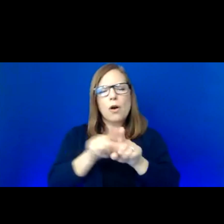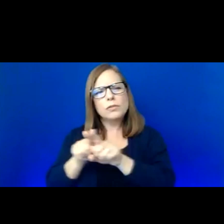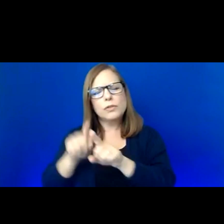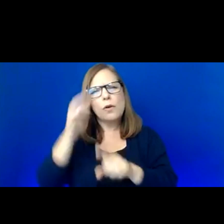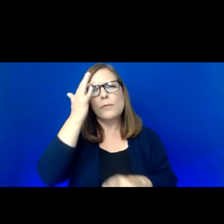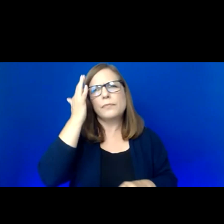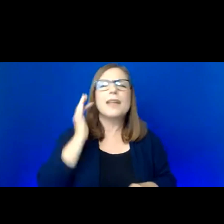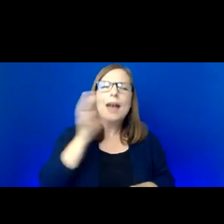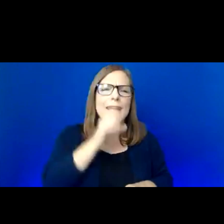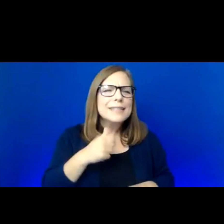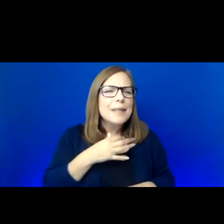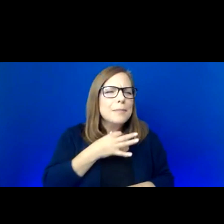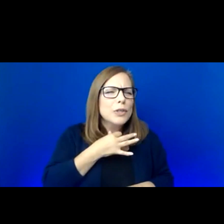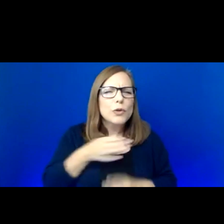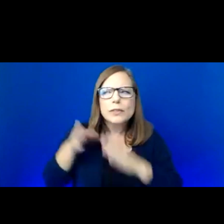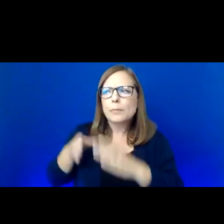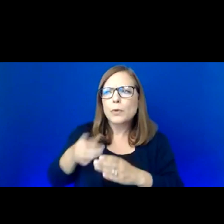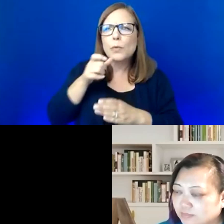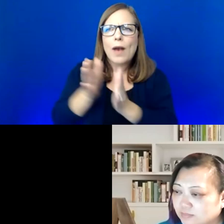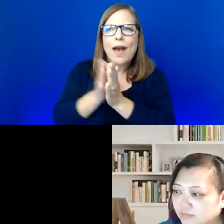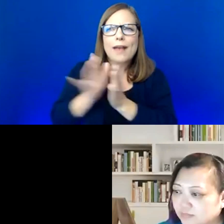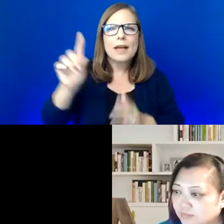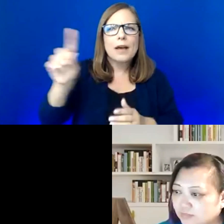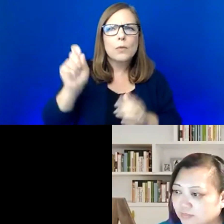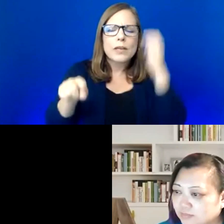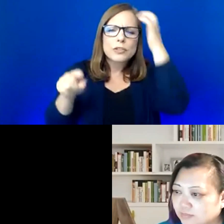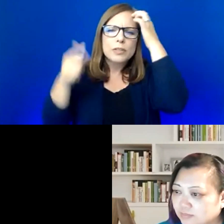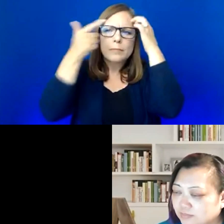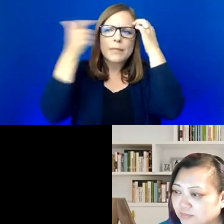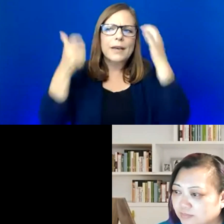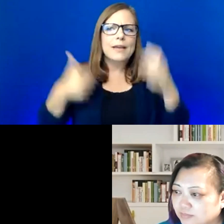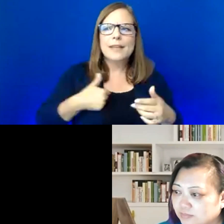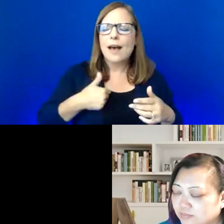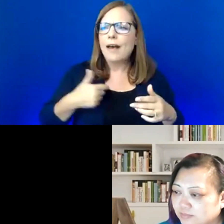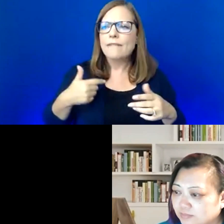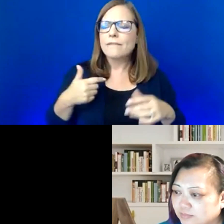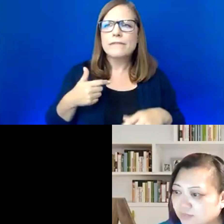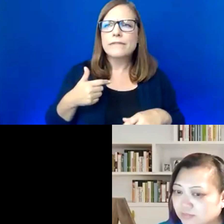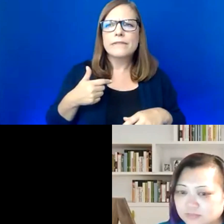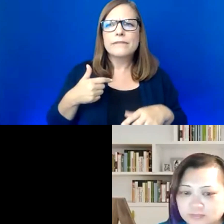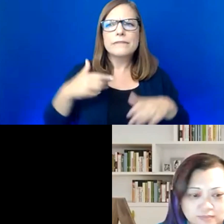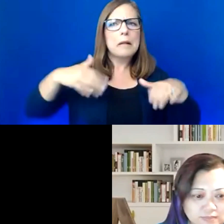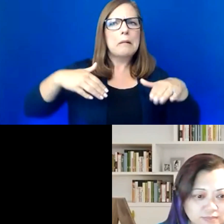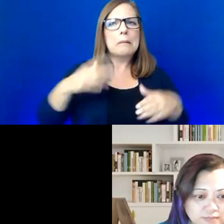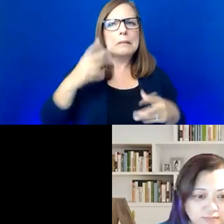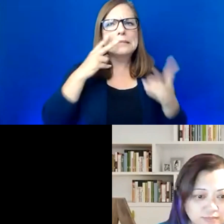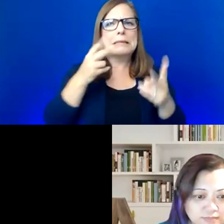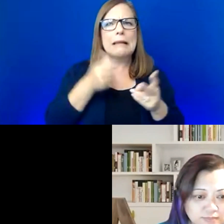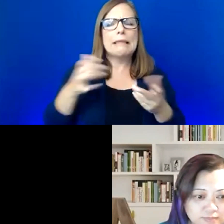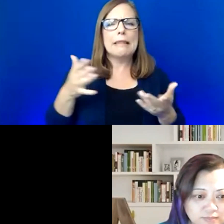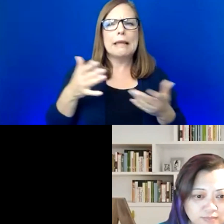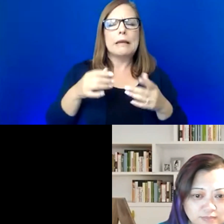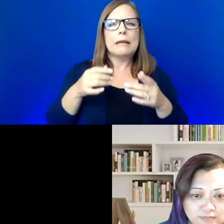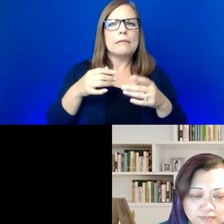I'm curious as to the question, because I haven't seen anything posted on the Hubs and